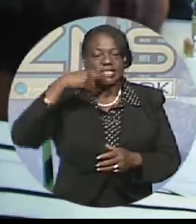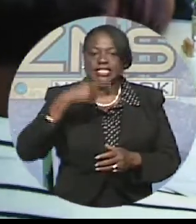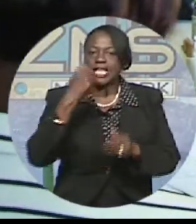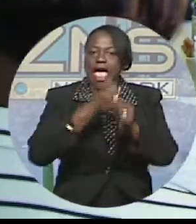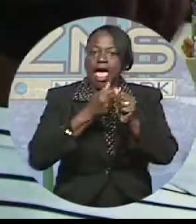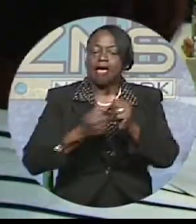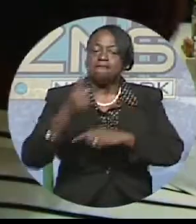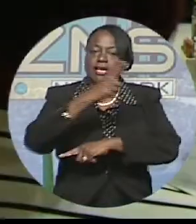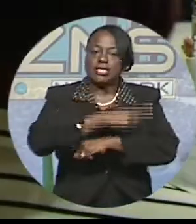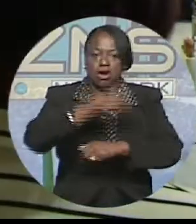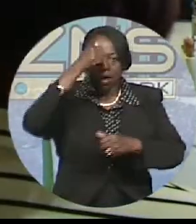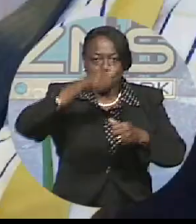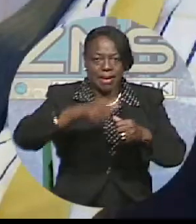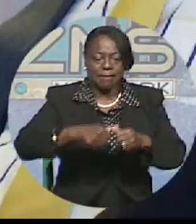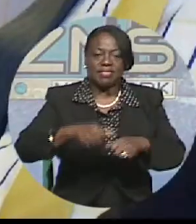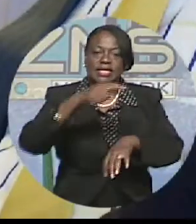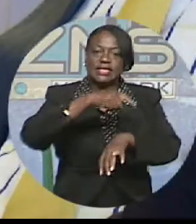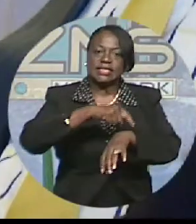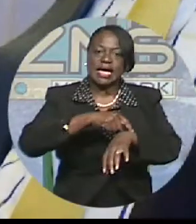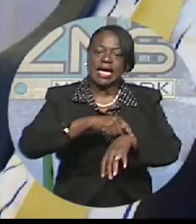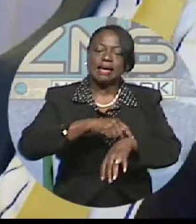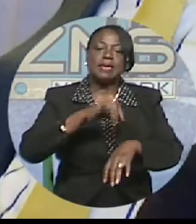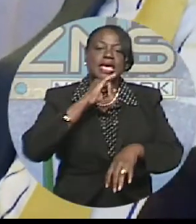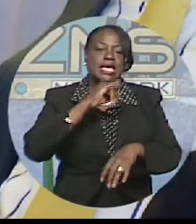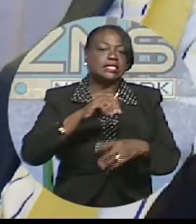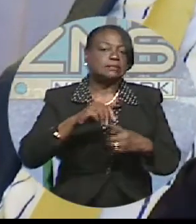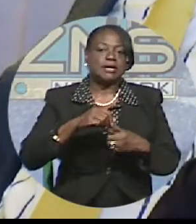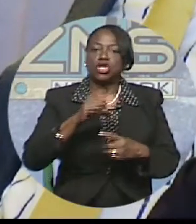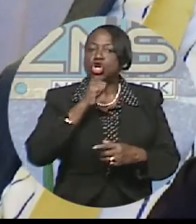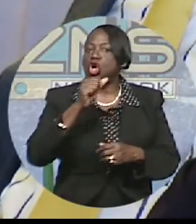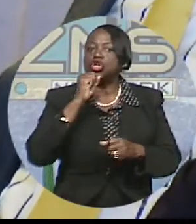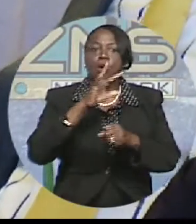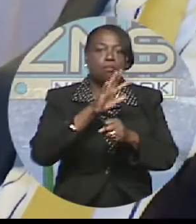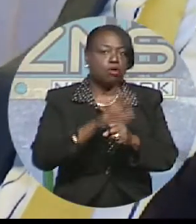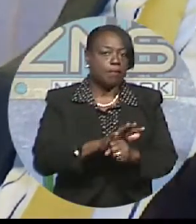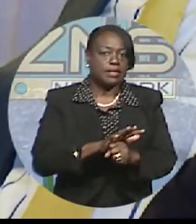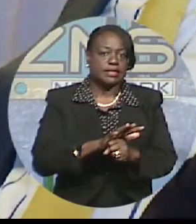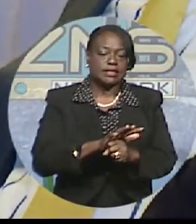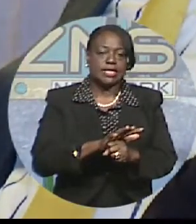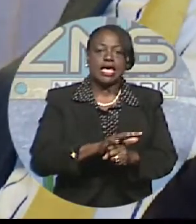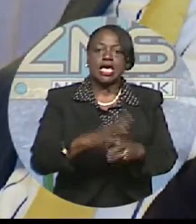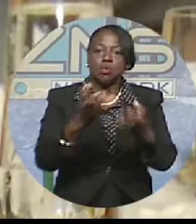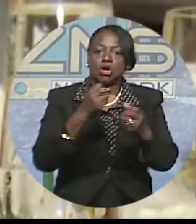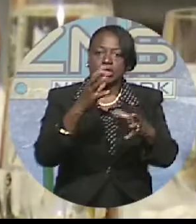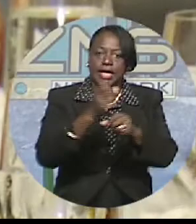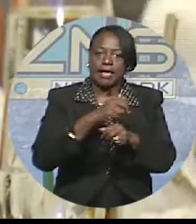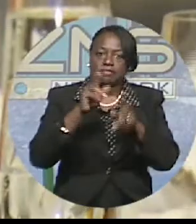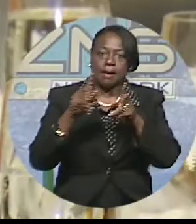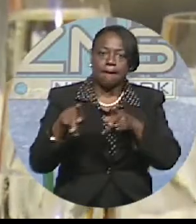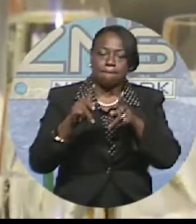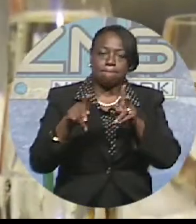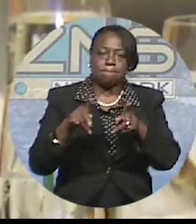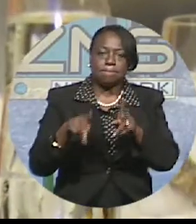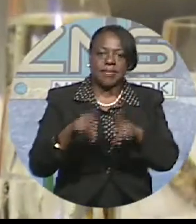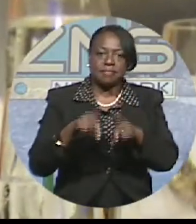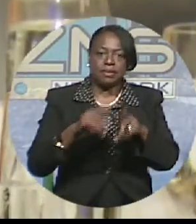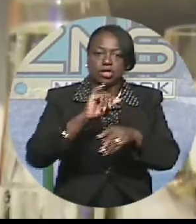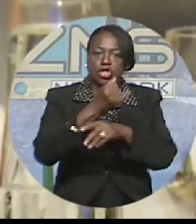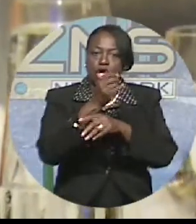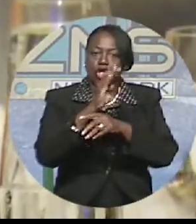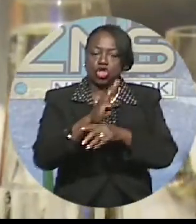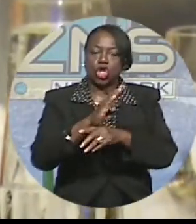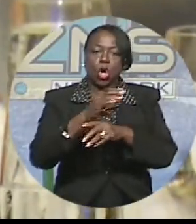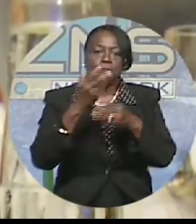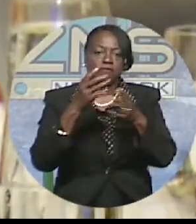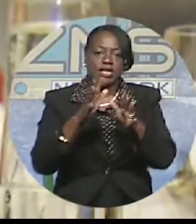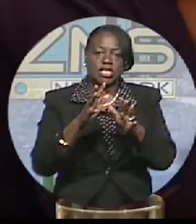time is precious and not promised, and he works every day to take full advantage of getting the people's job done. Last Sunday's aviation tragedy, he